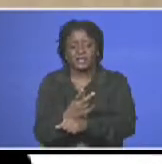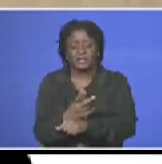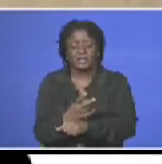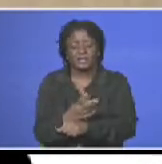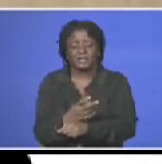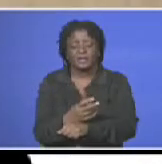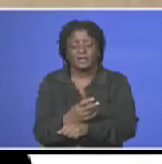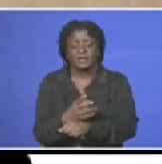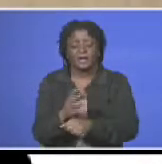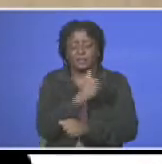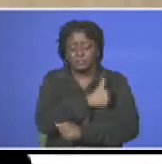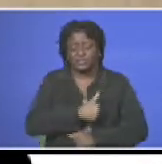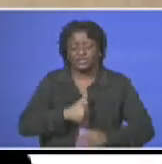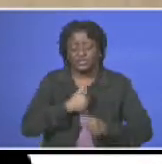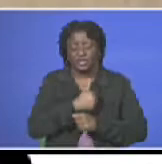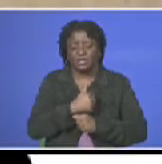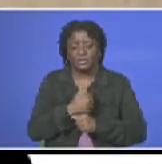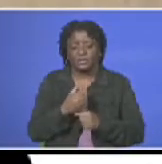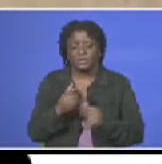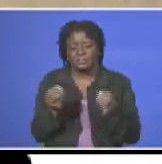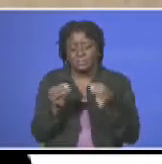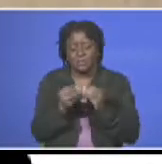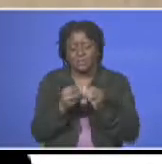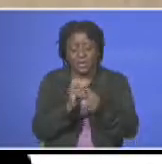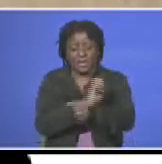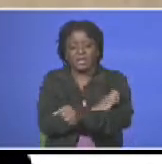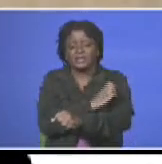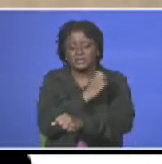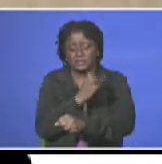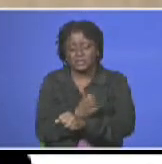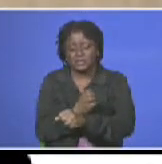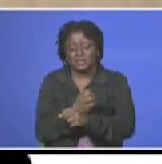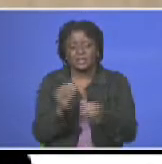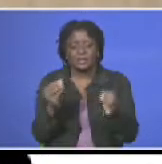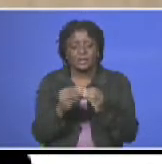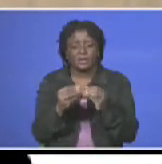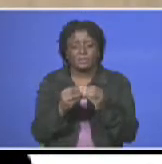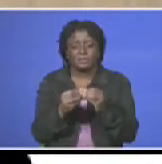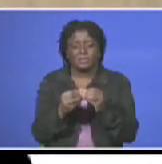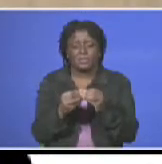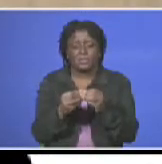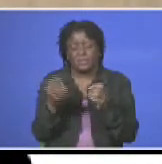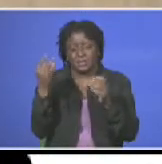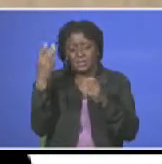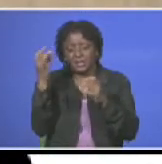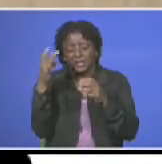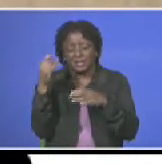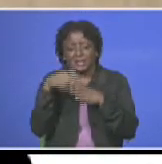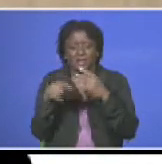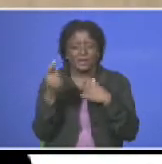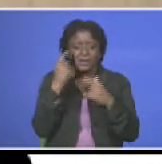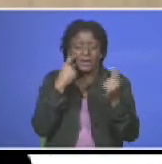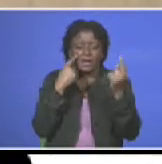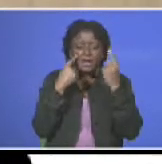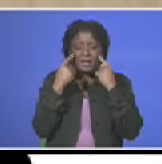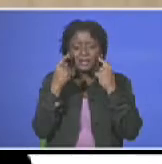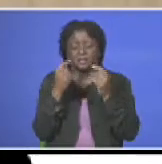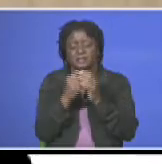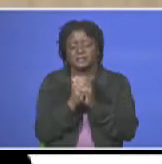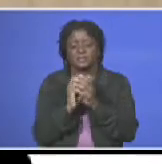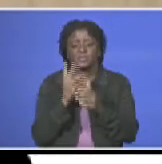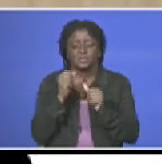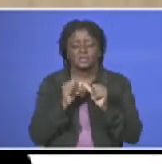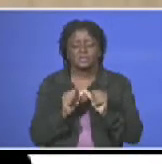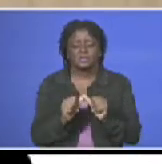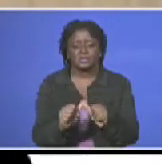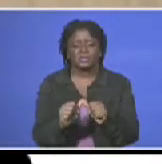appreciated. We've got a little more pep in our step. We've got a little more spark in our eyes. And we're going to